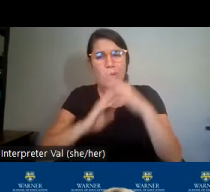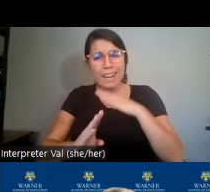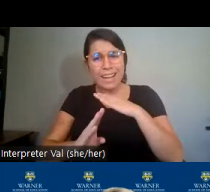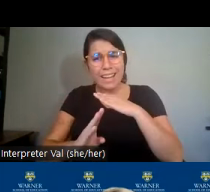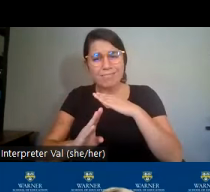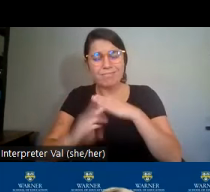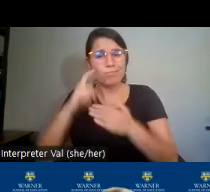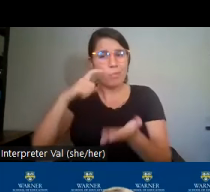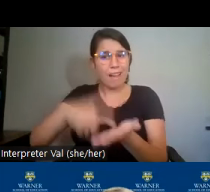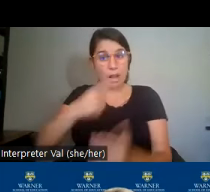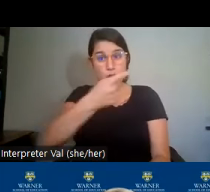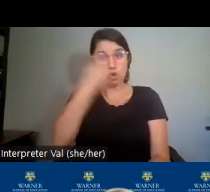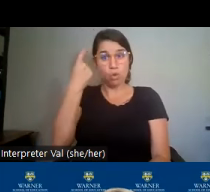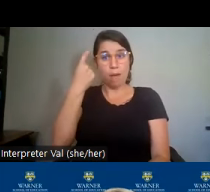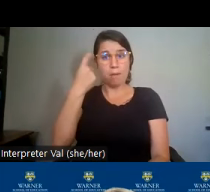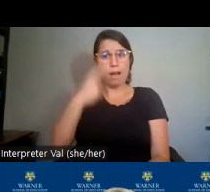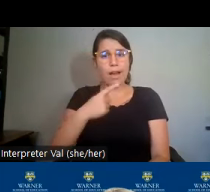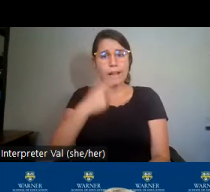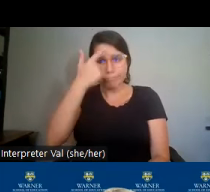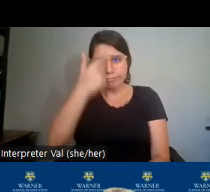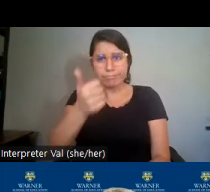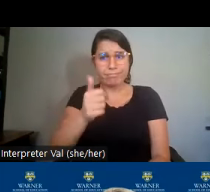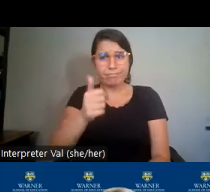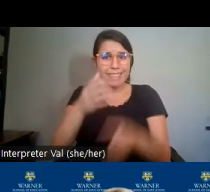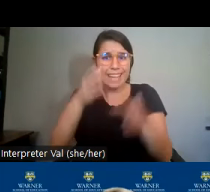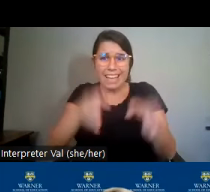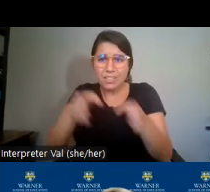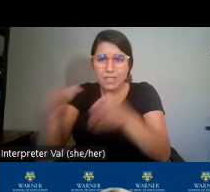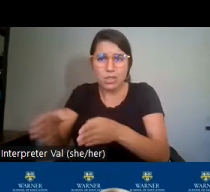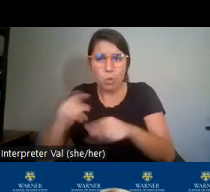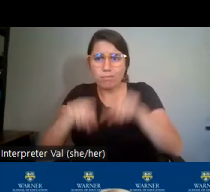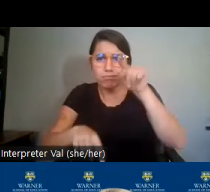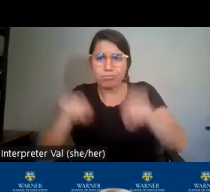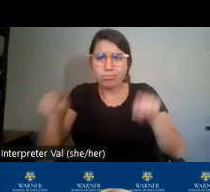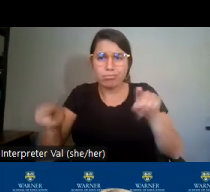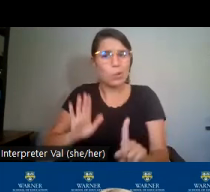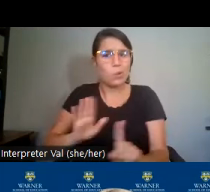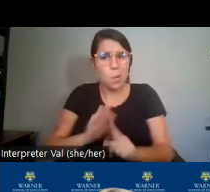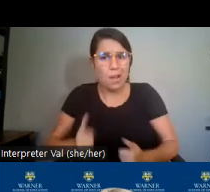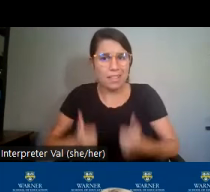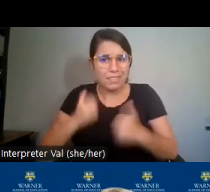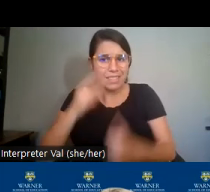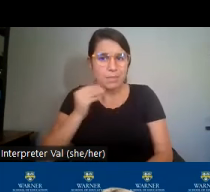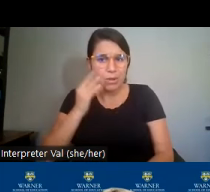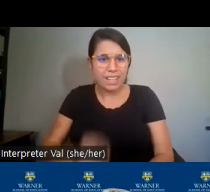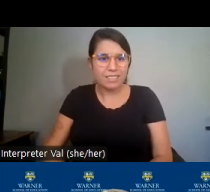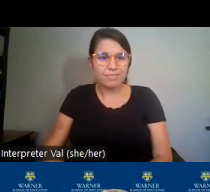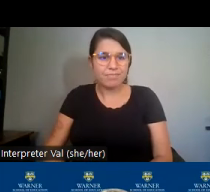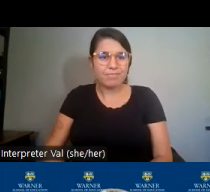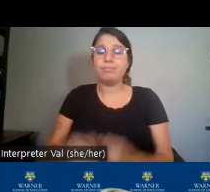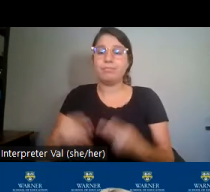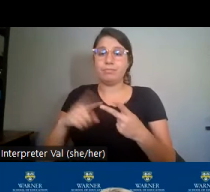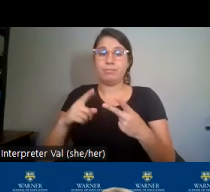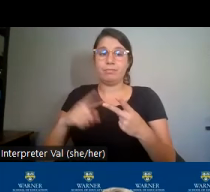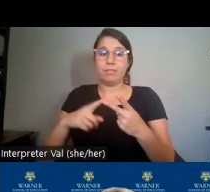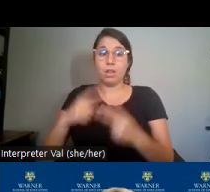trauma is an individualized lived experience. Also, that trauma is prevalent in our society.